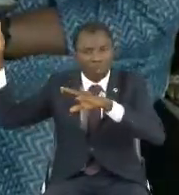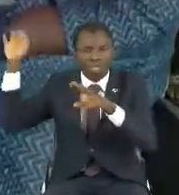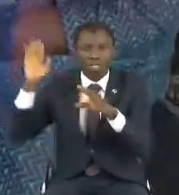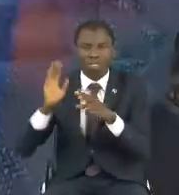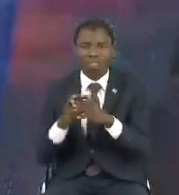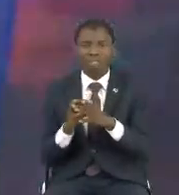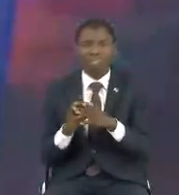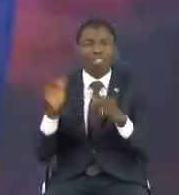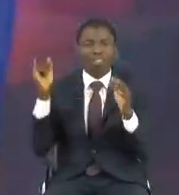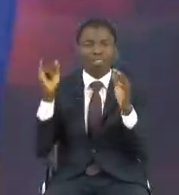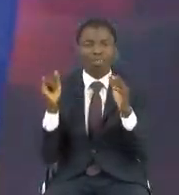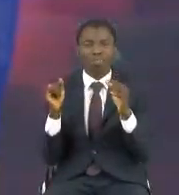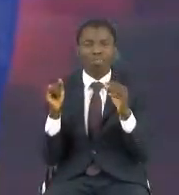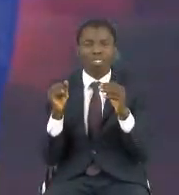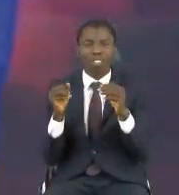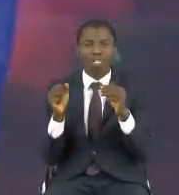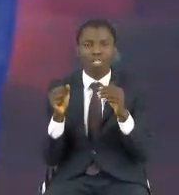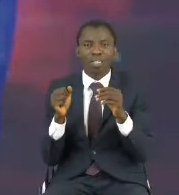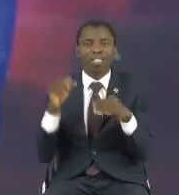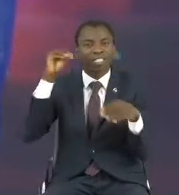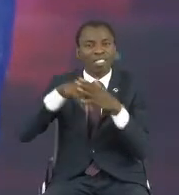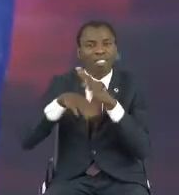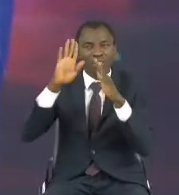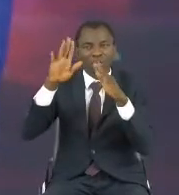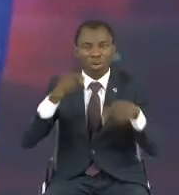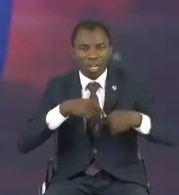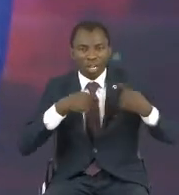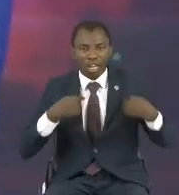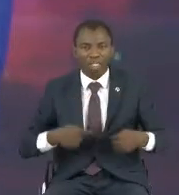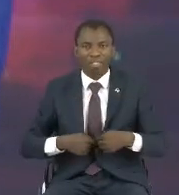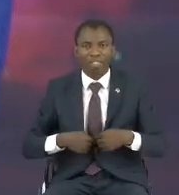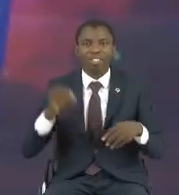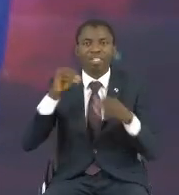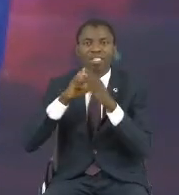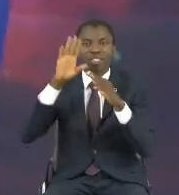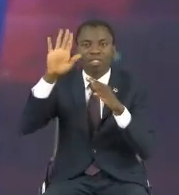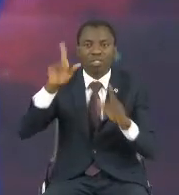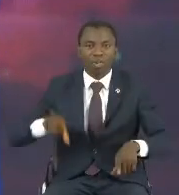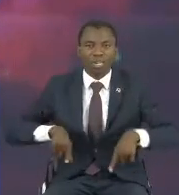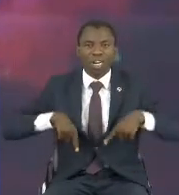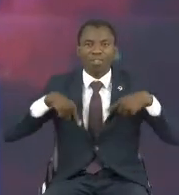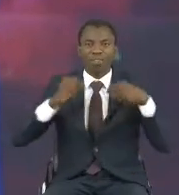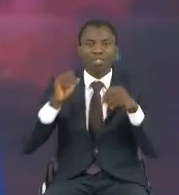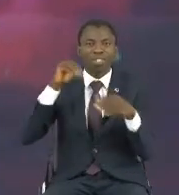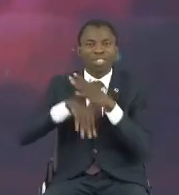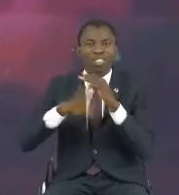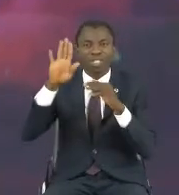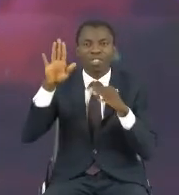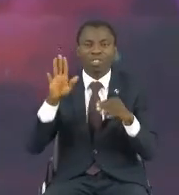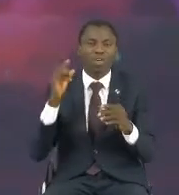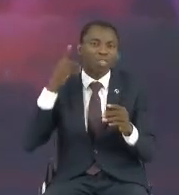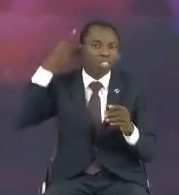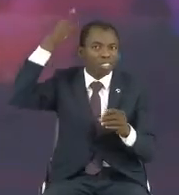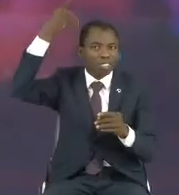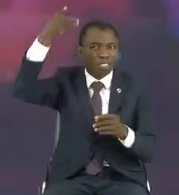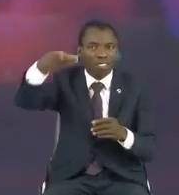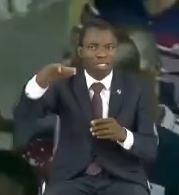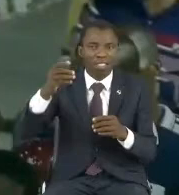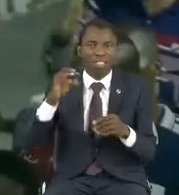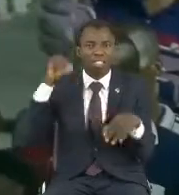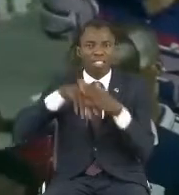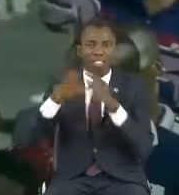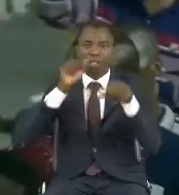prevail in your heart, in your life, in your destiny, in your